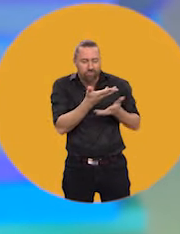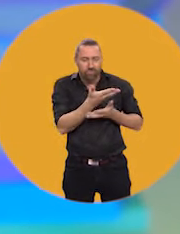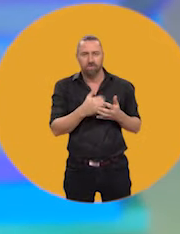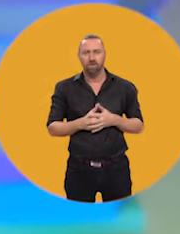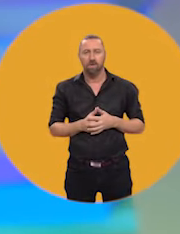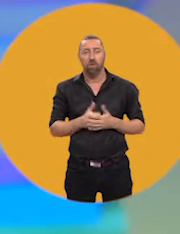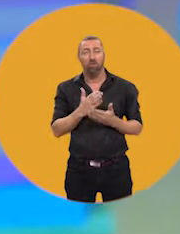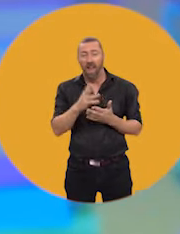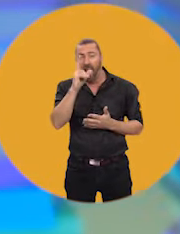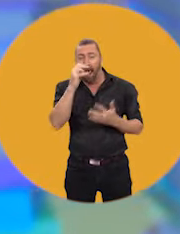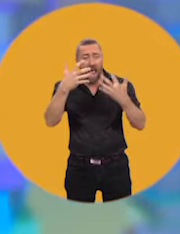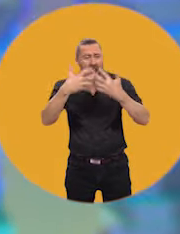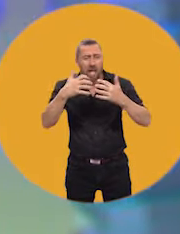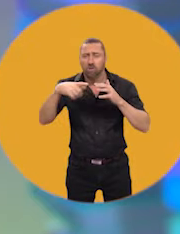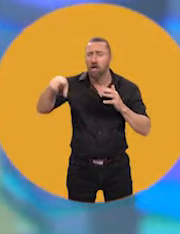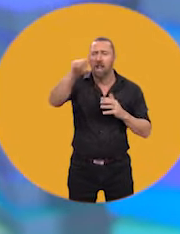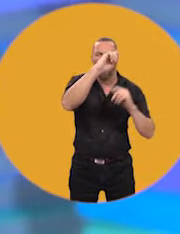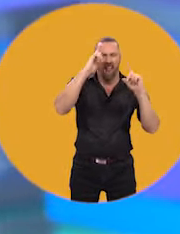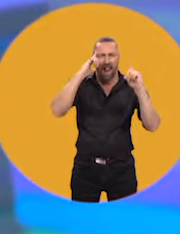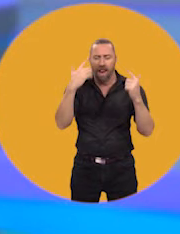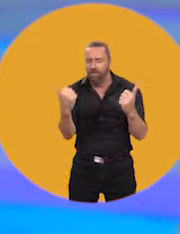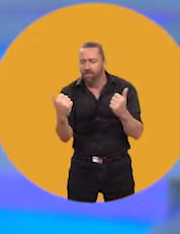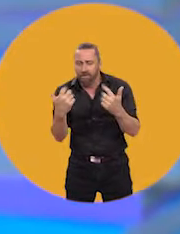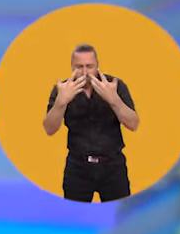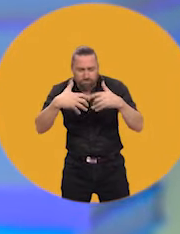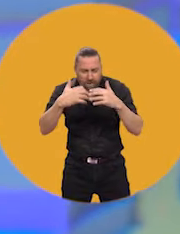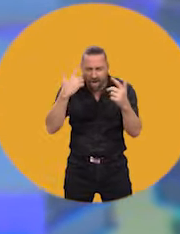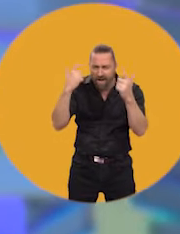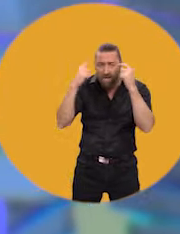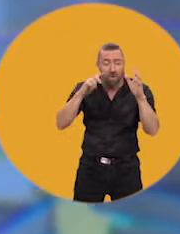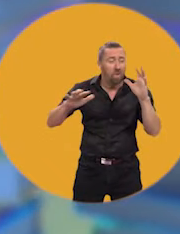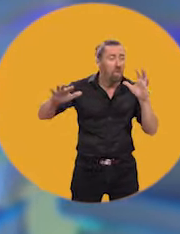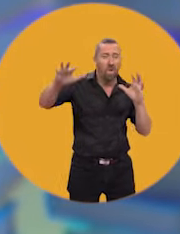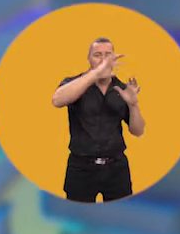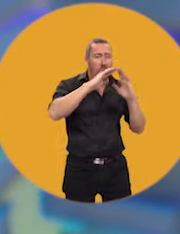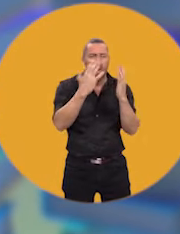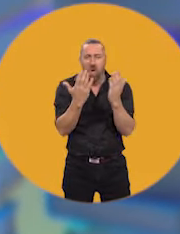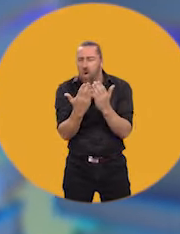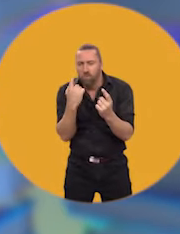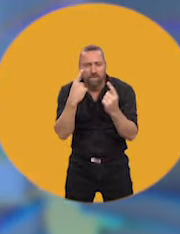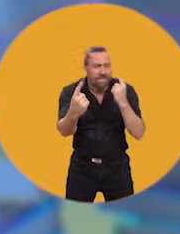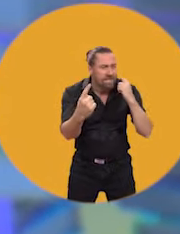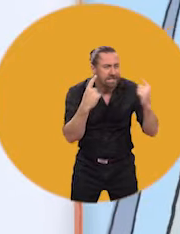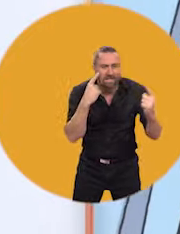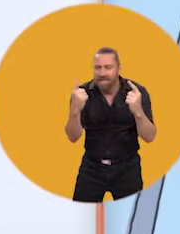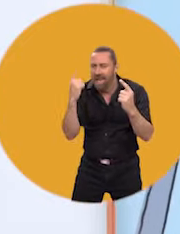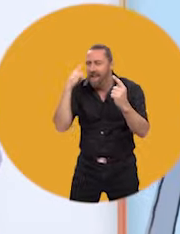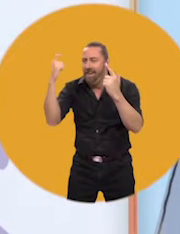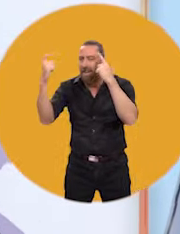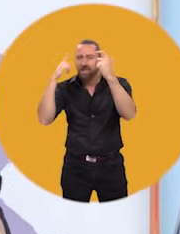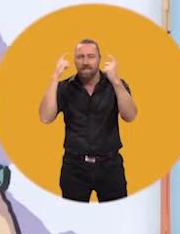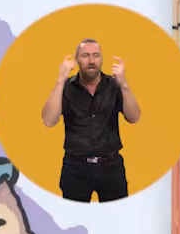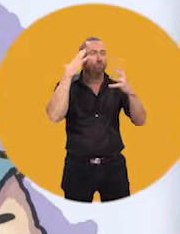The world is a playground for young engineers, and young engineers have all sorts of ideas.